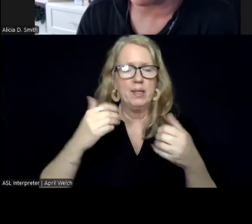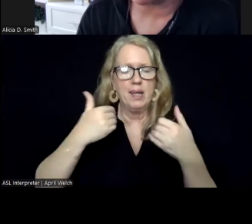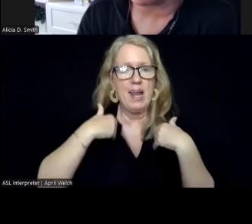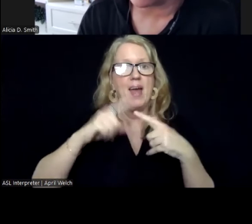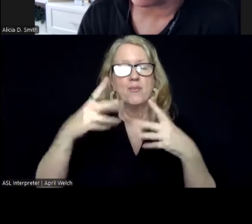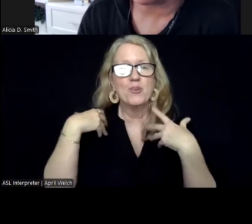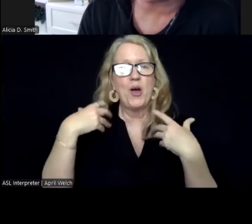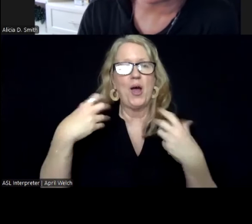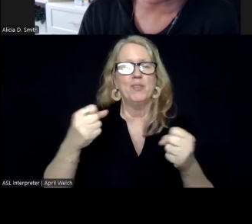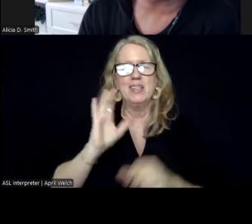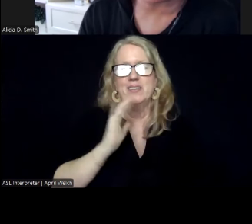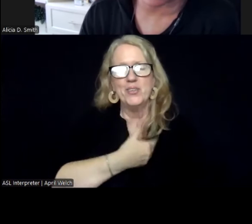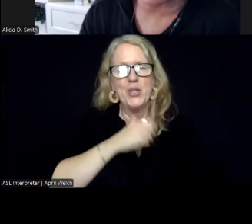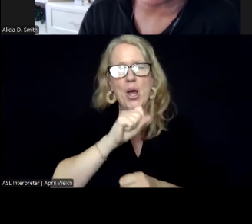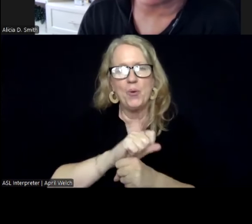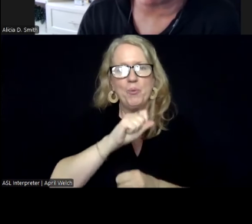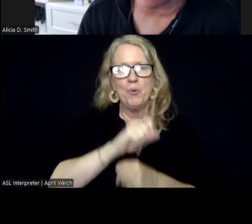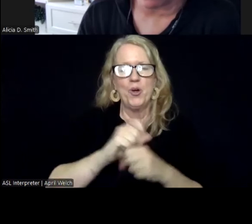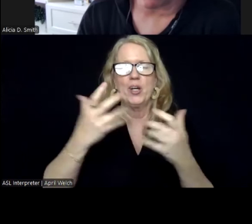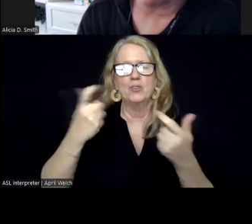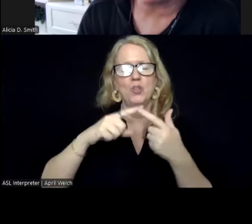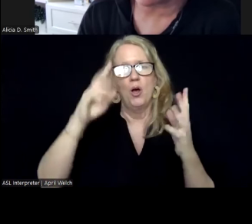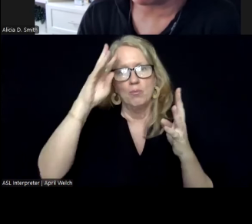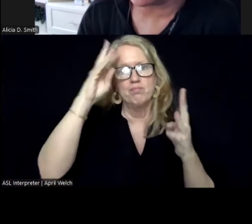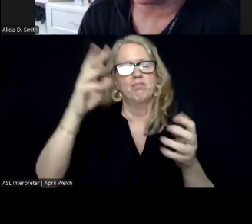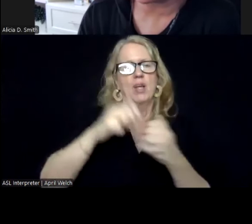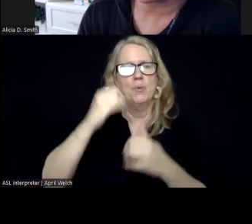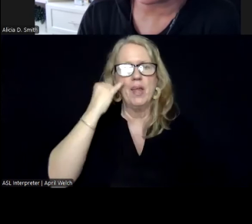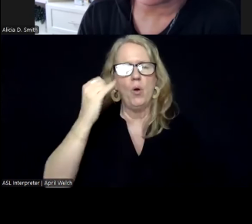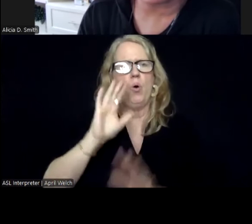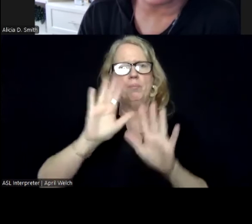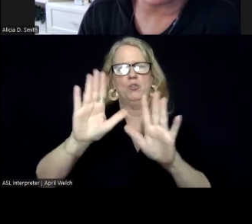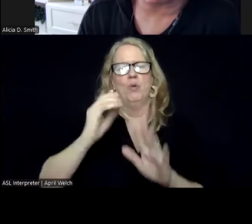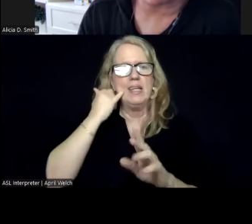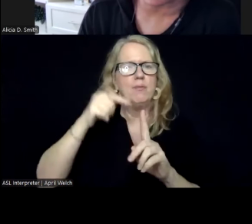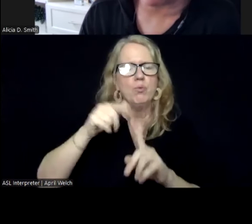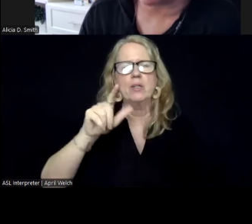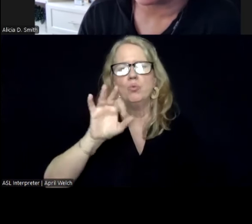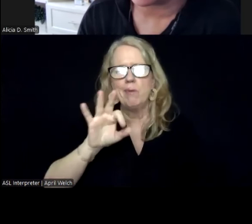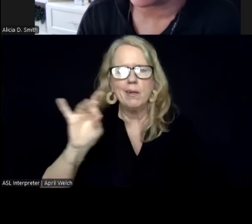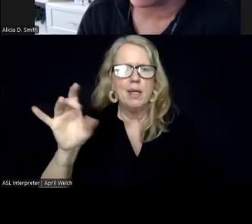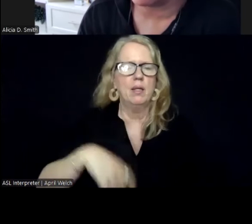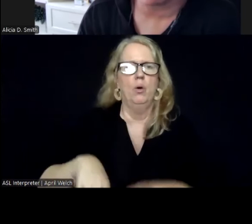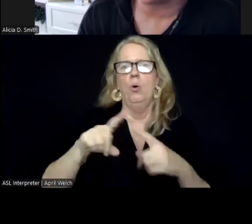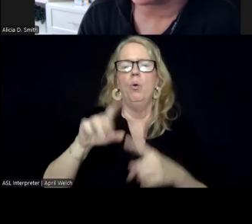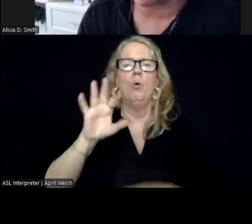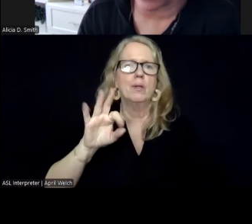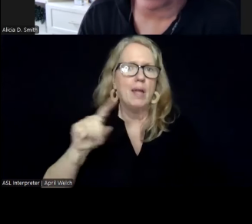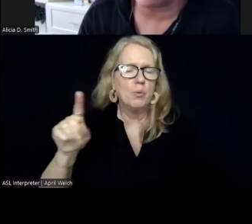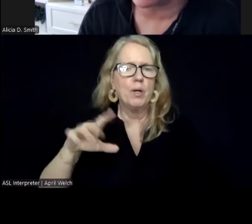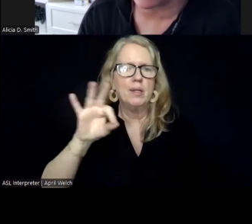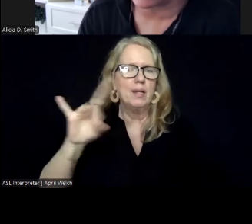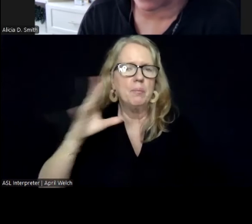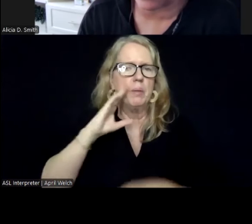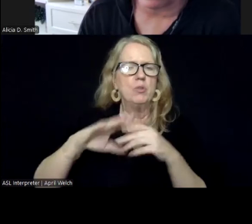confidence in the work that we've done. So coming up with an idea of, oh, it'd be great if we could do a 988 or 911 988 call